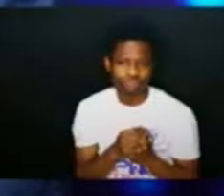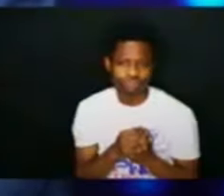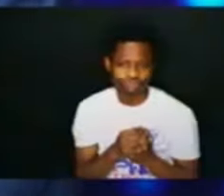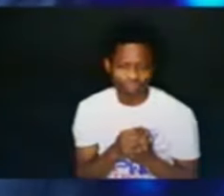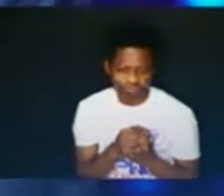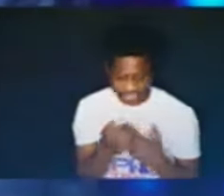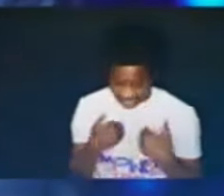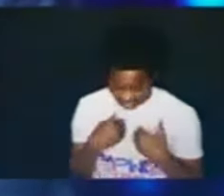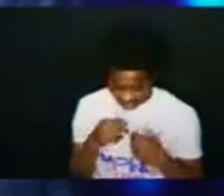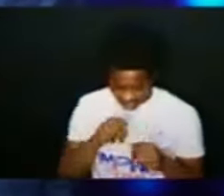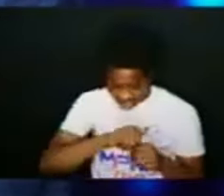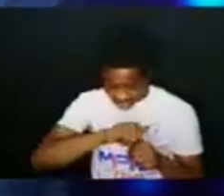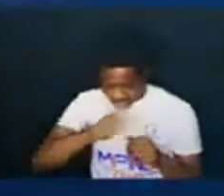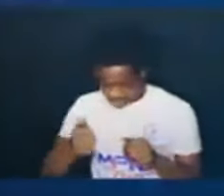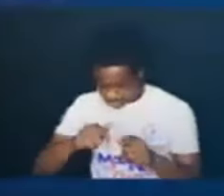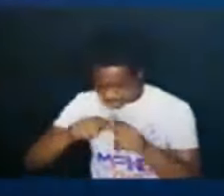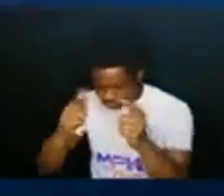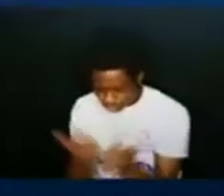conscience seared.